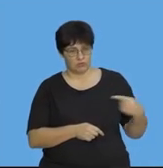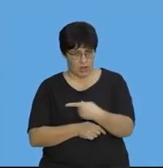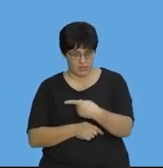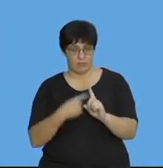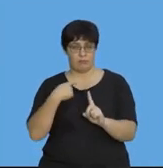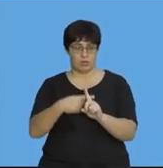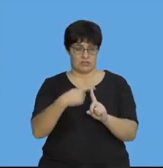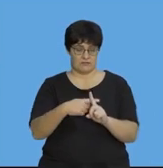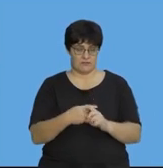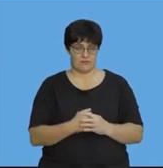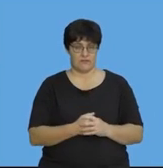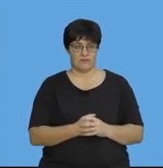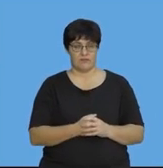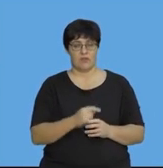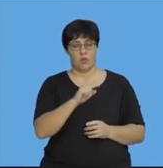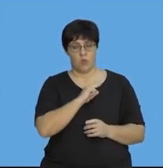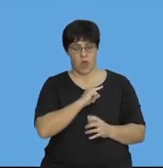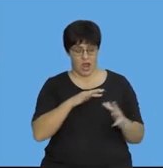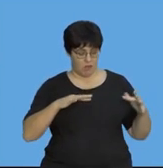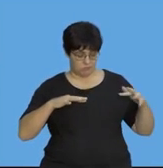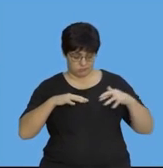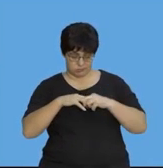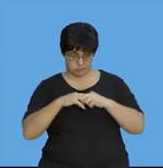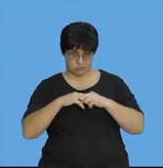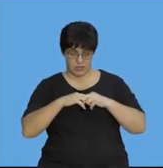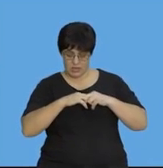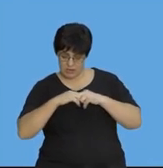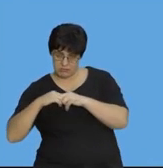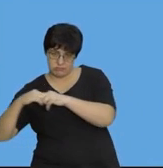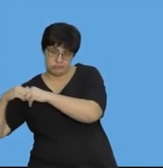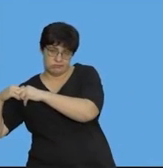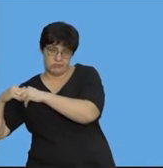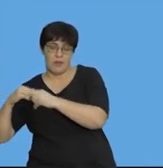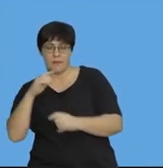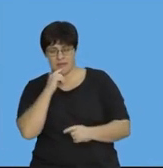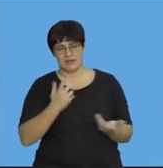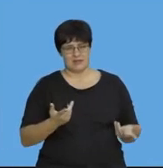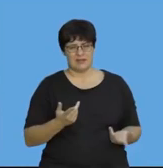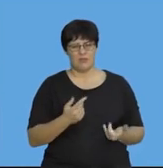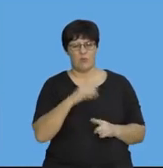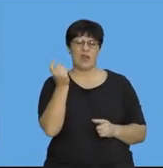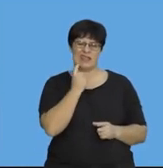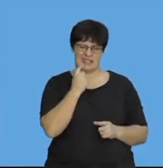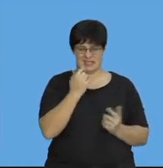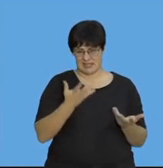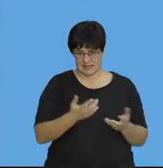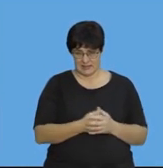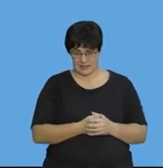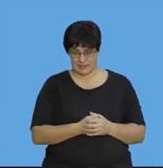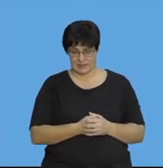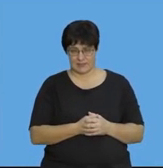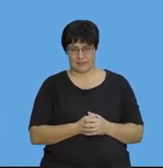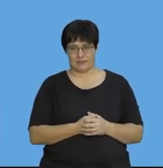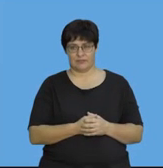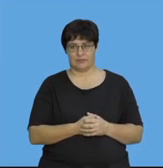to the right positive because once they had collided, they kept going right. It just makes sense to